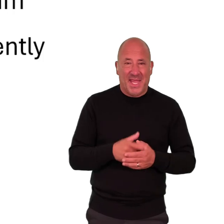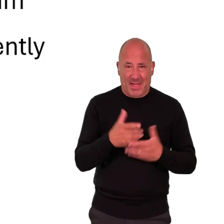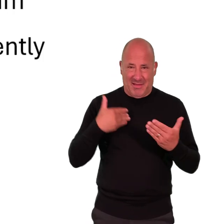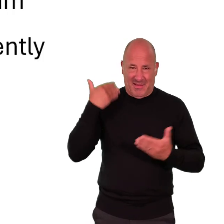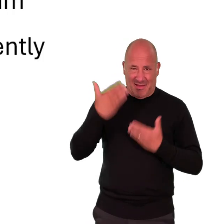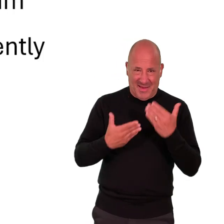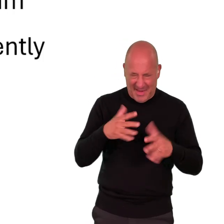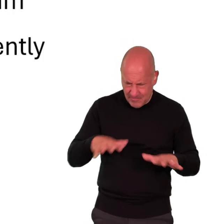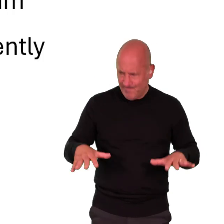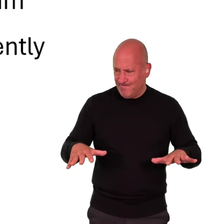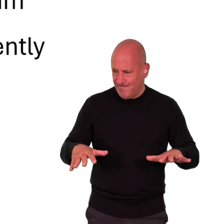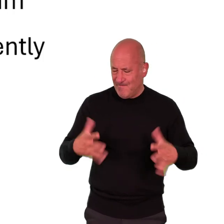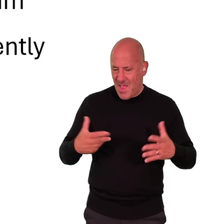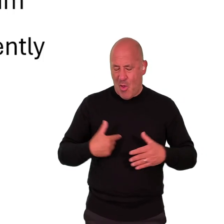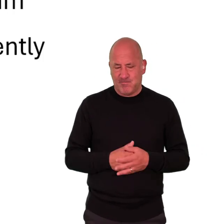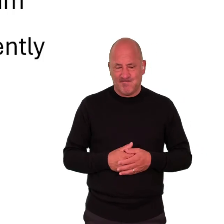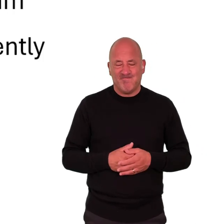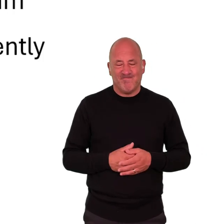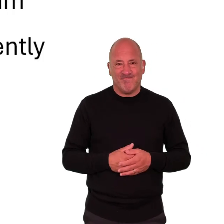learn new skills.